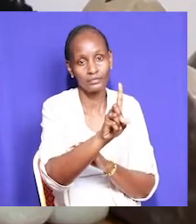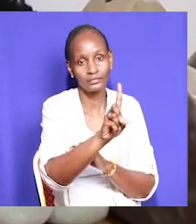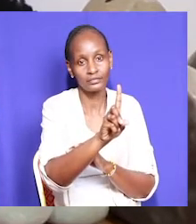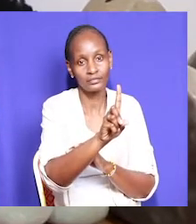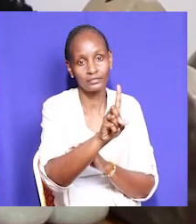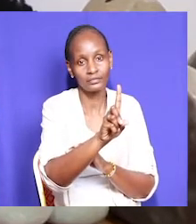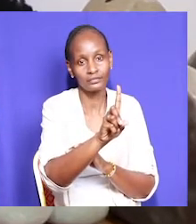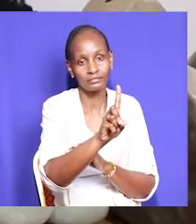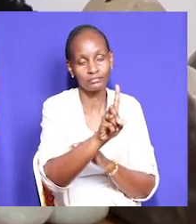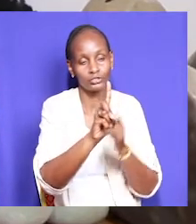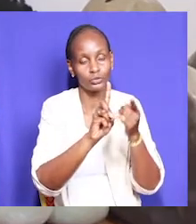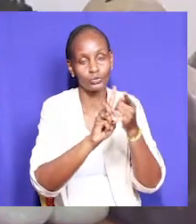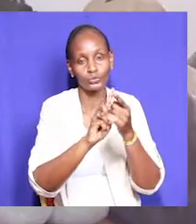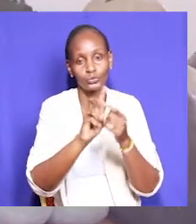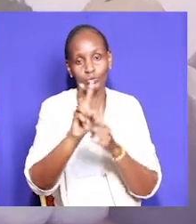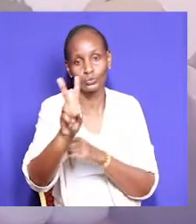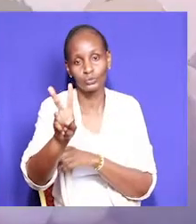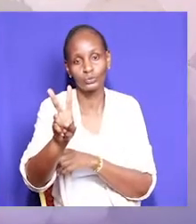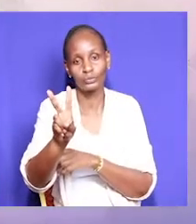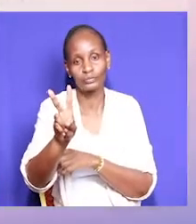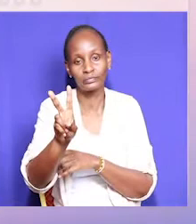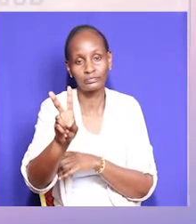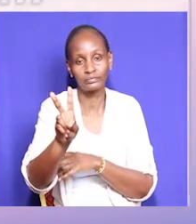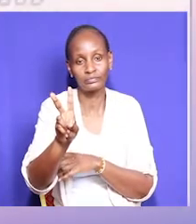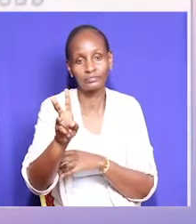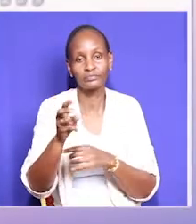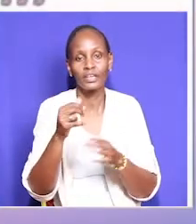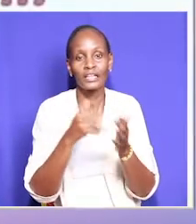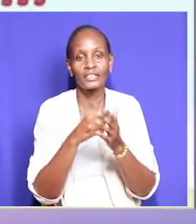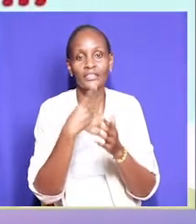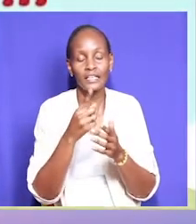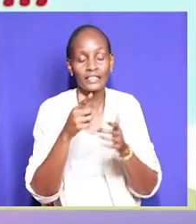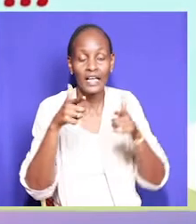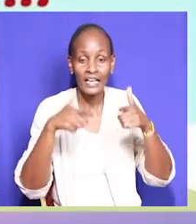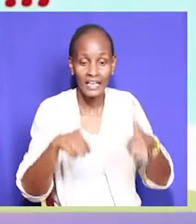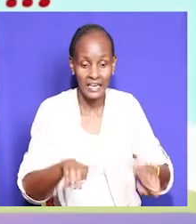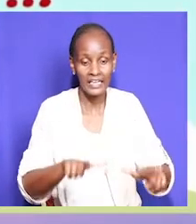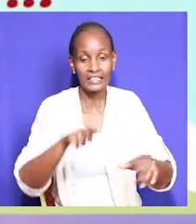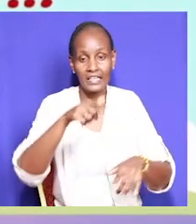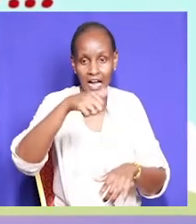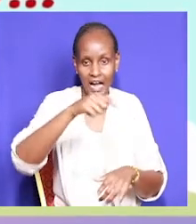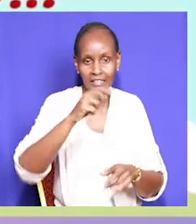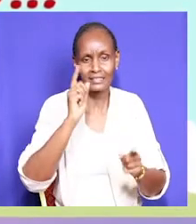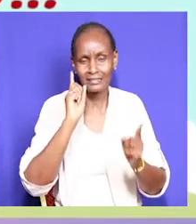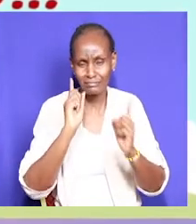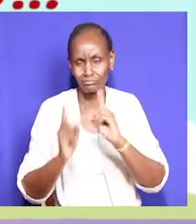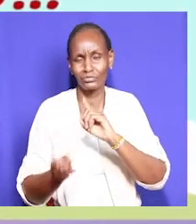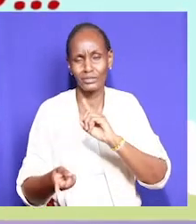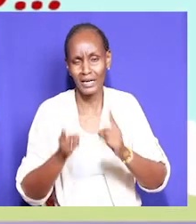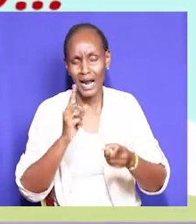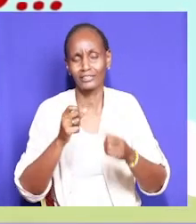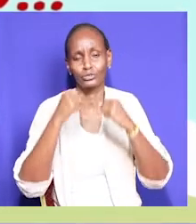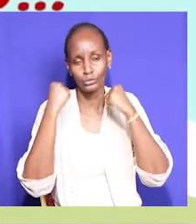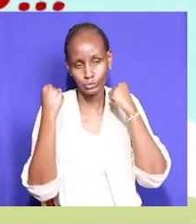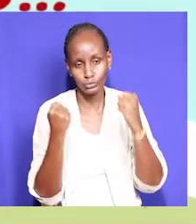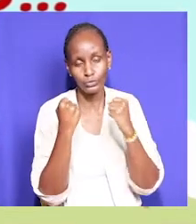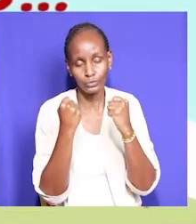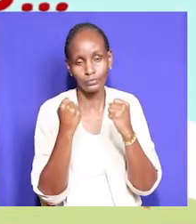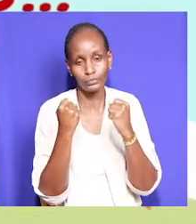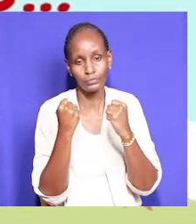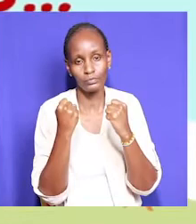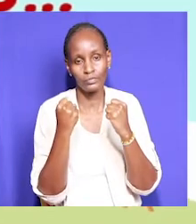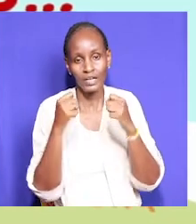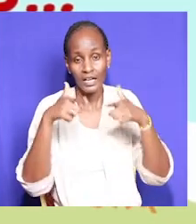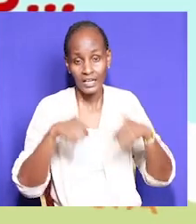to 2a? And it says, let us run with endurance. Let us